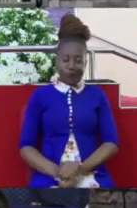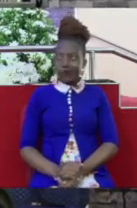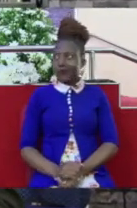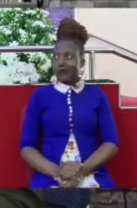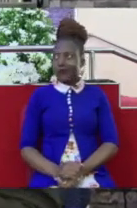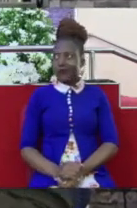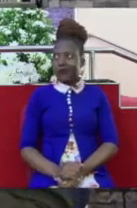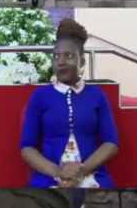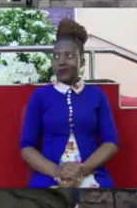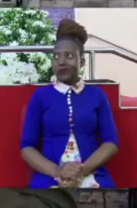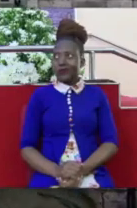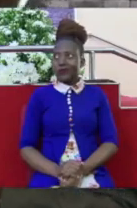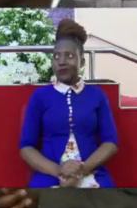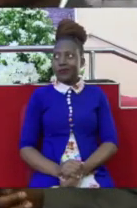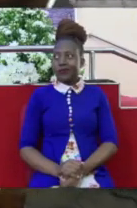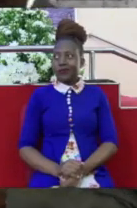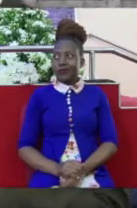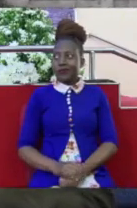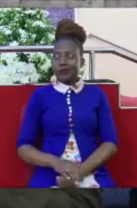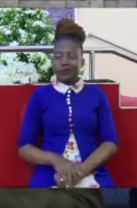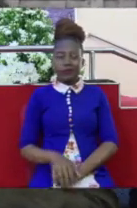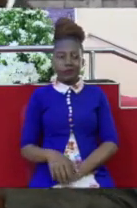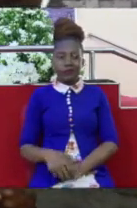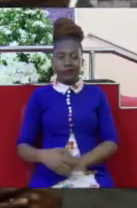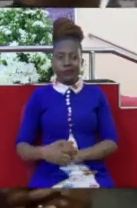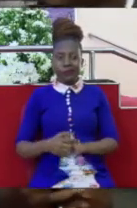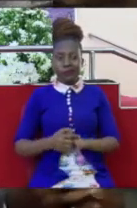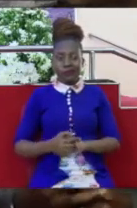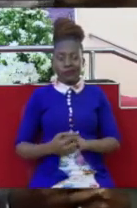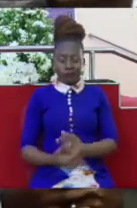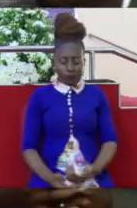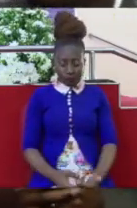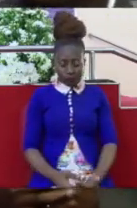Do you guys have the saying you can't get blood out of a turnip?